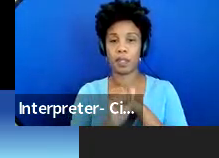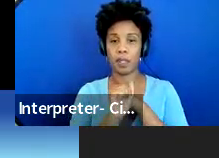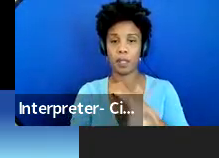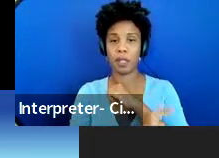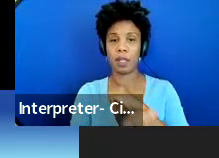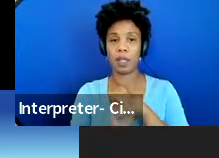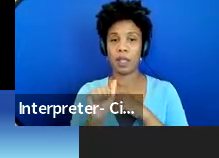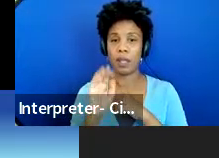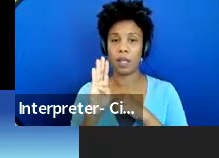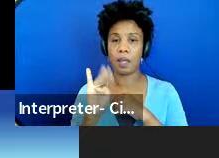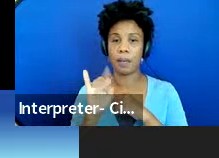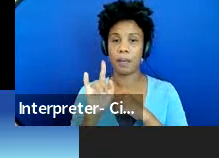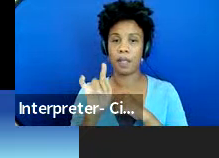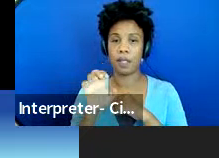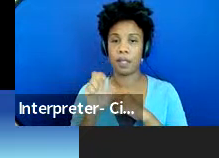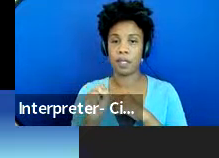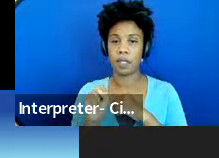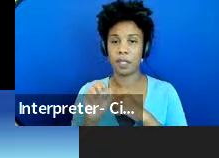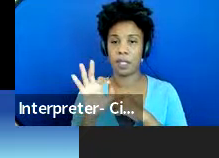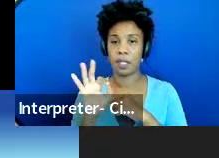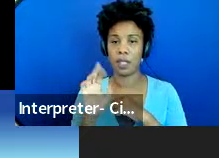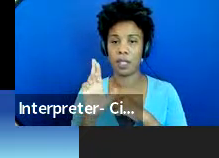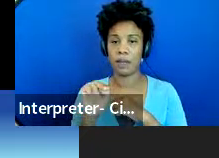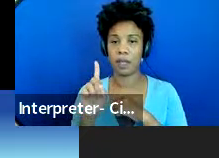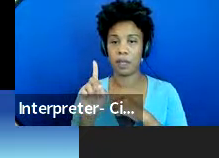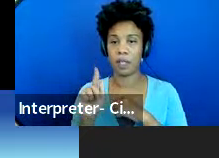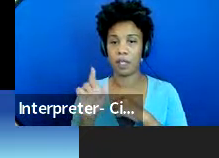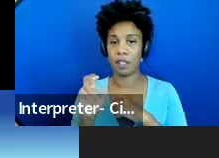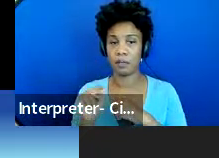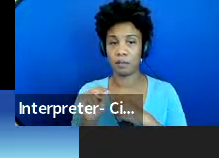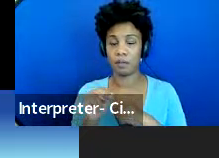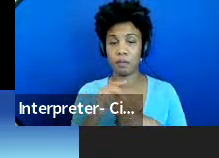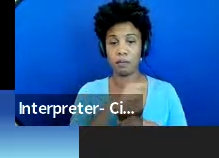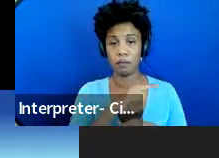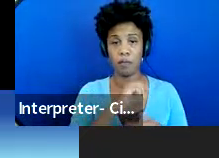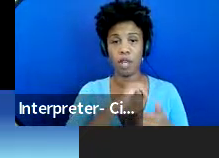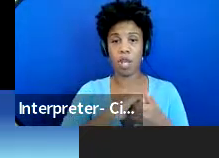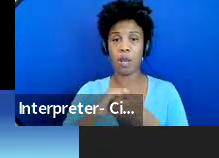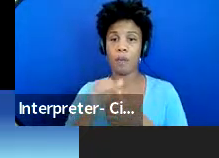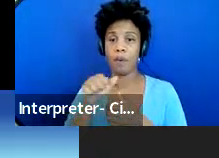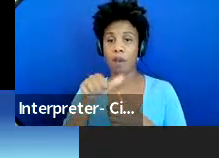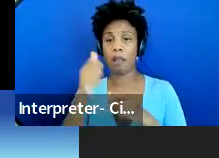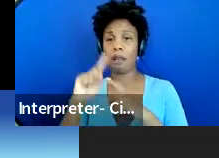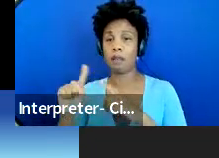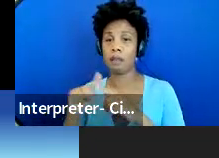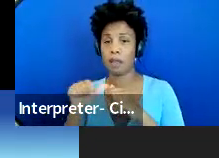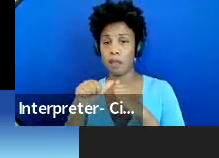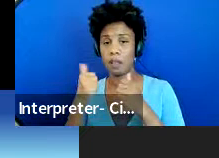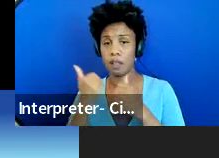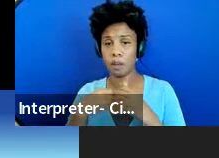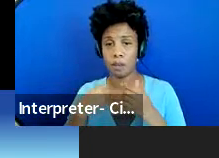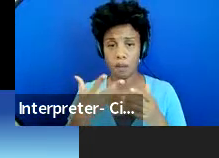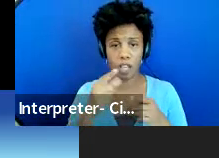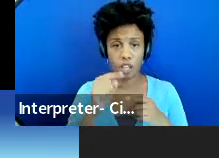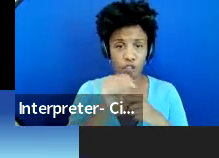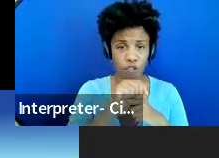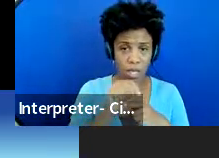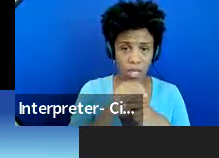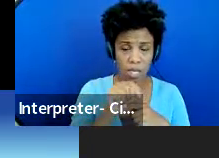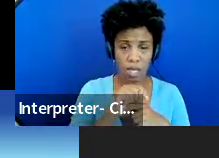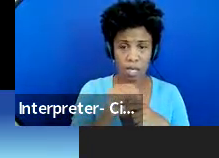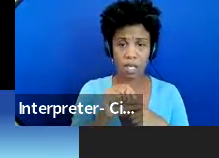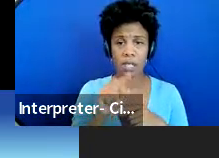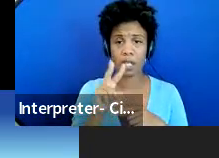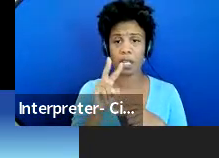that collaborates with a number of other agencies to provide vocational and entrepreneurial and support training